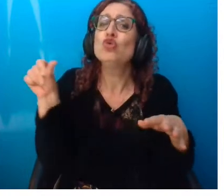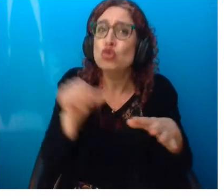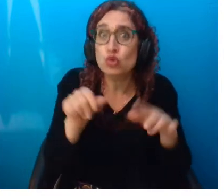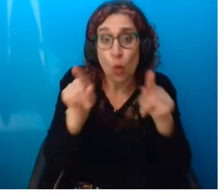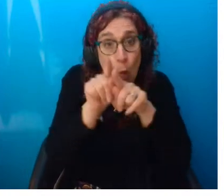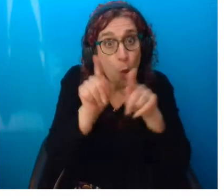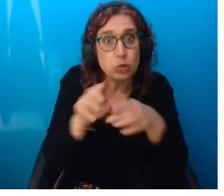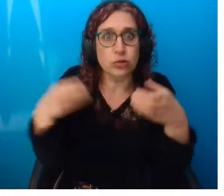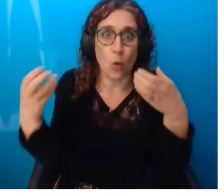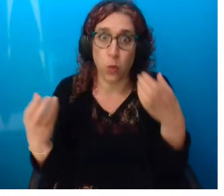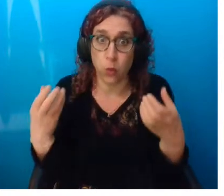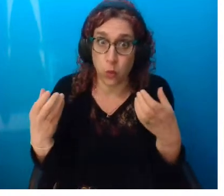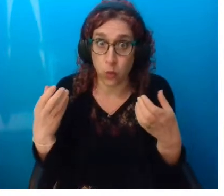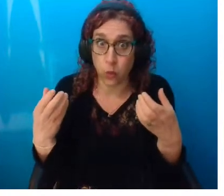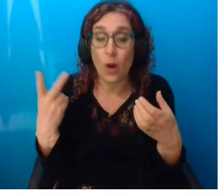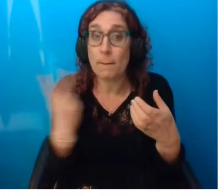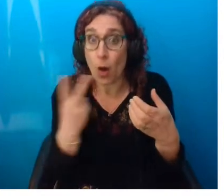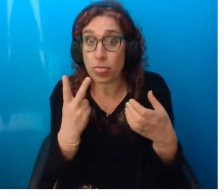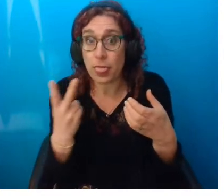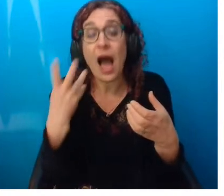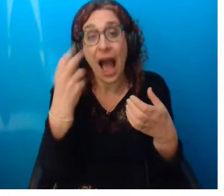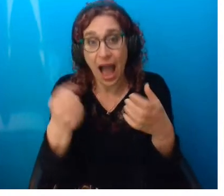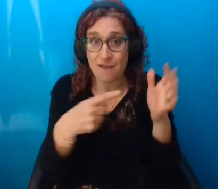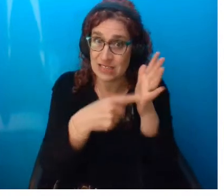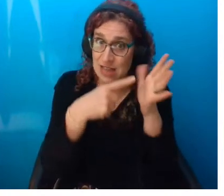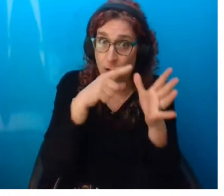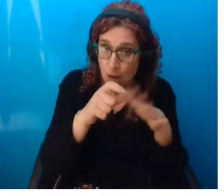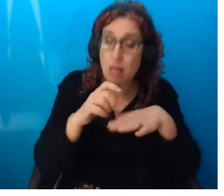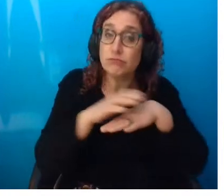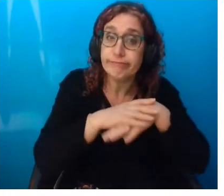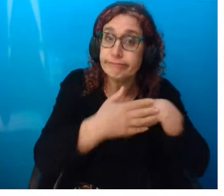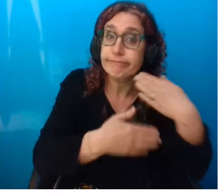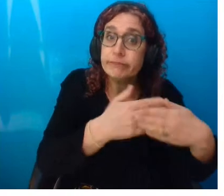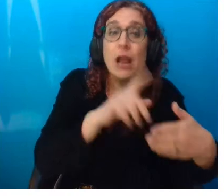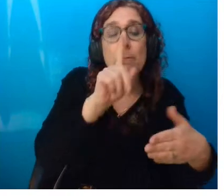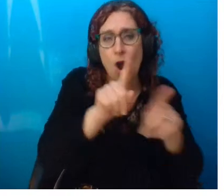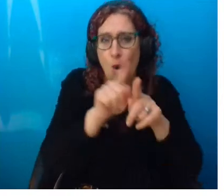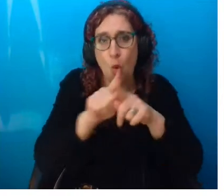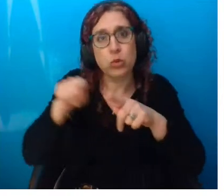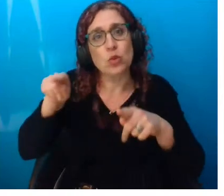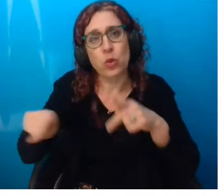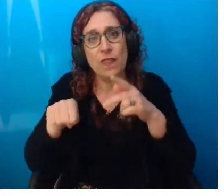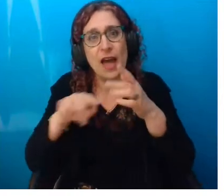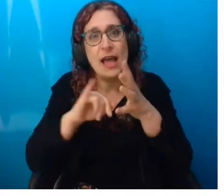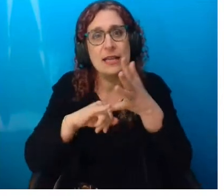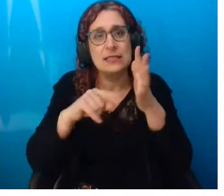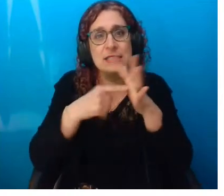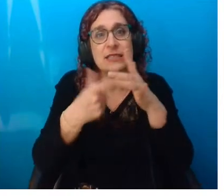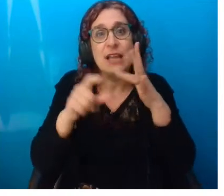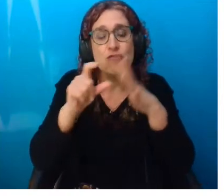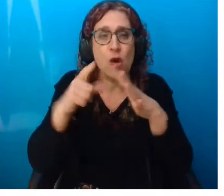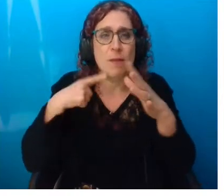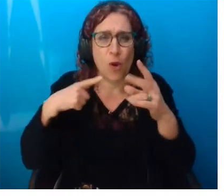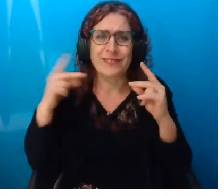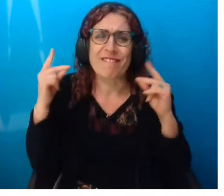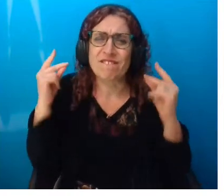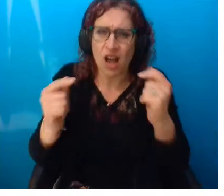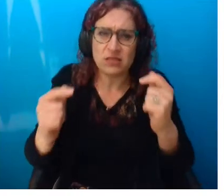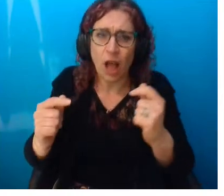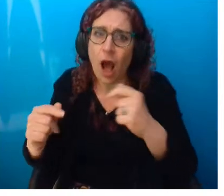home for acute flares, and they work much faster. In addition to that, when you